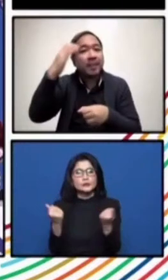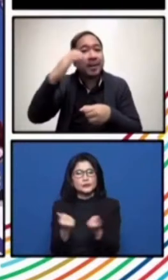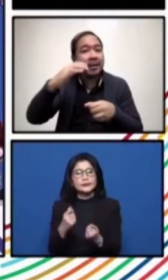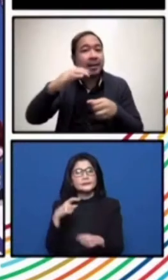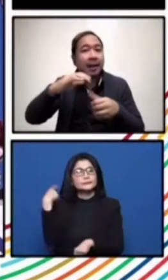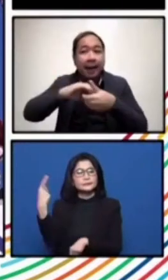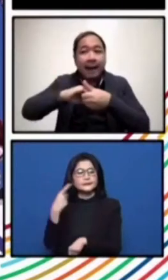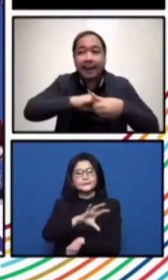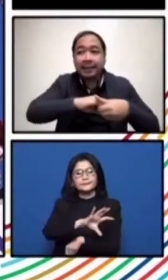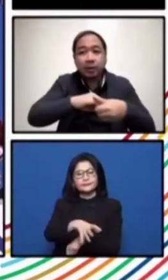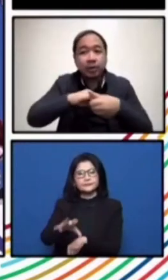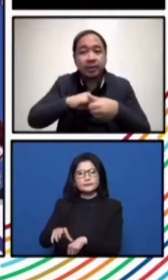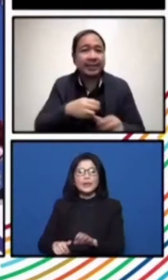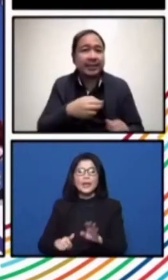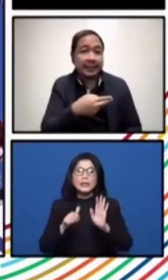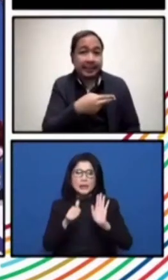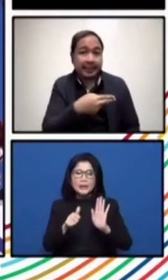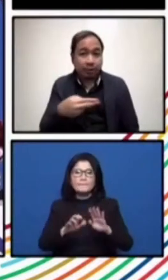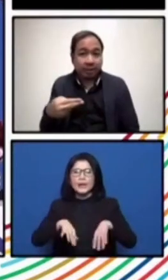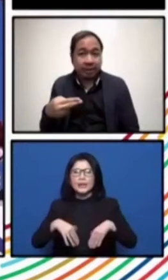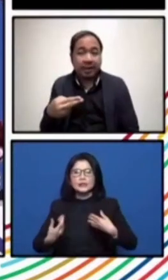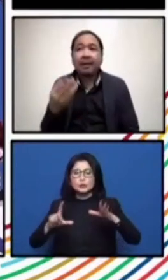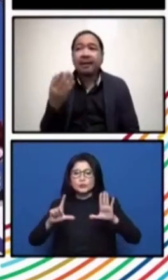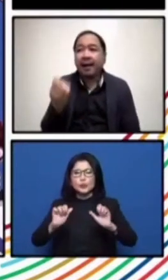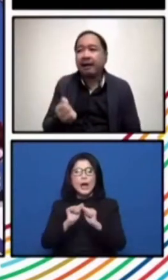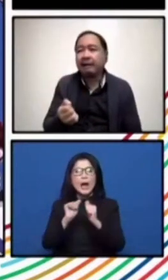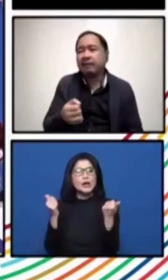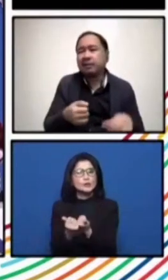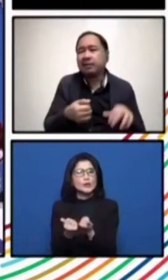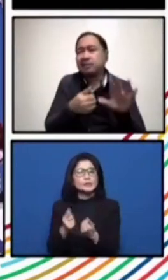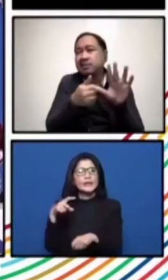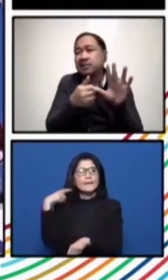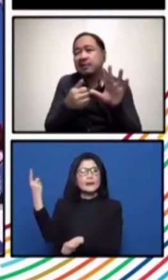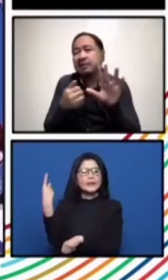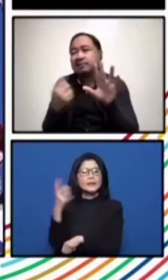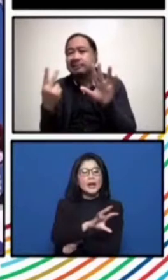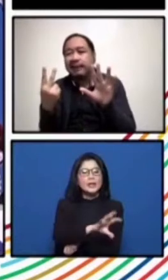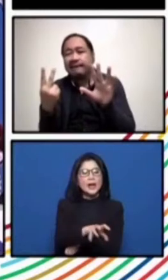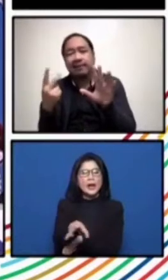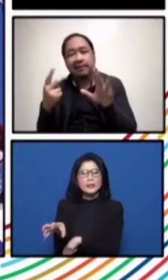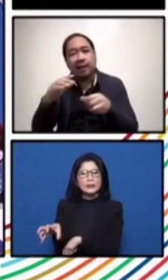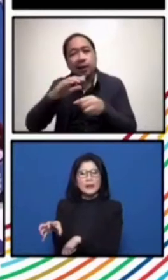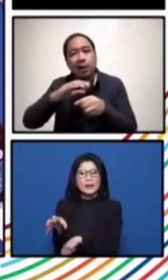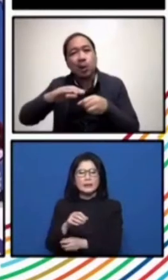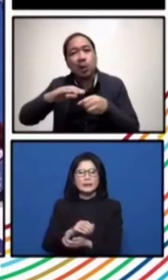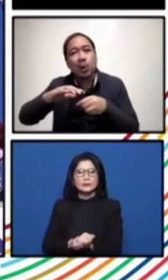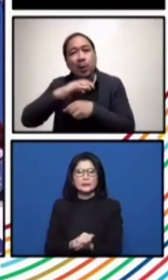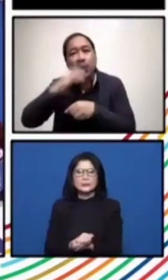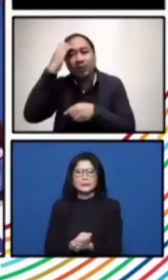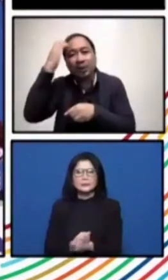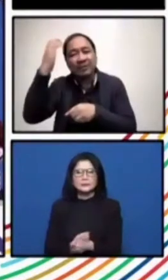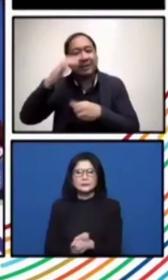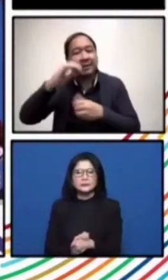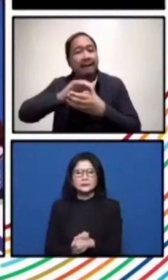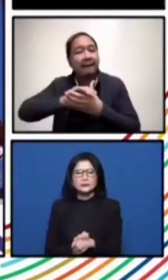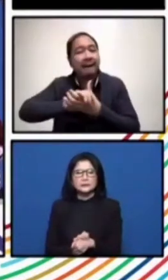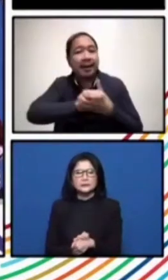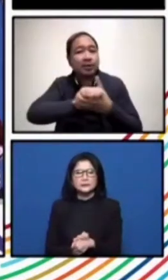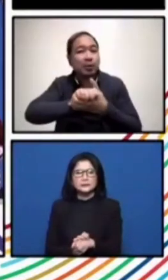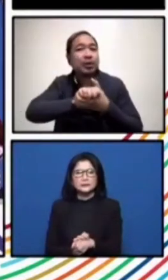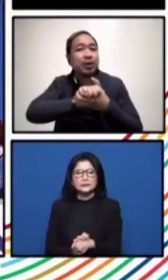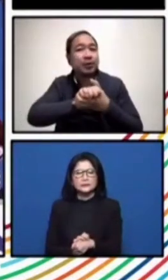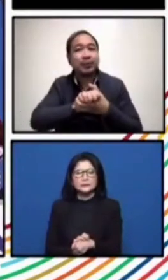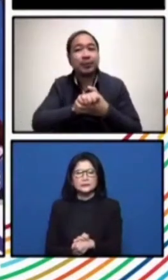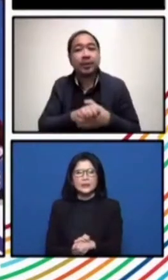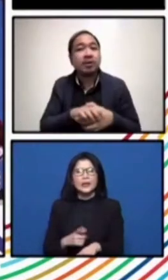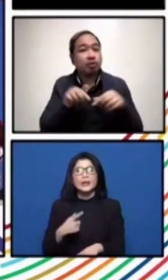are almost six or seven local government associations and for us this city administrations